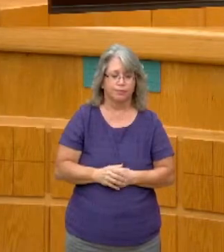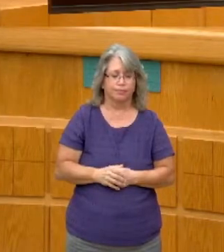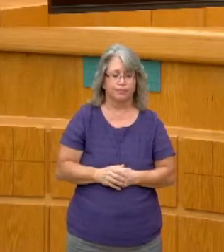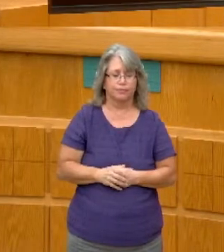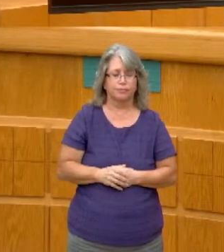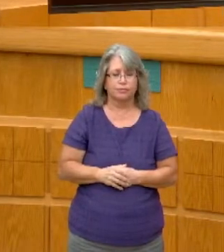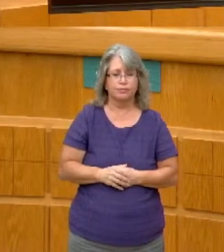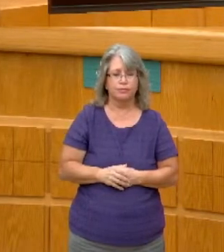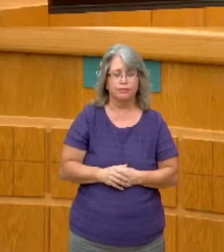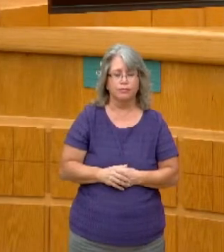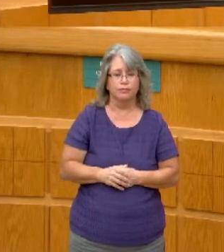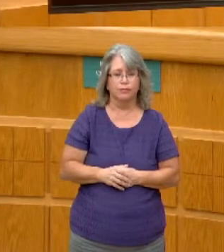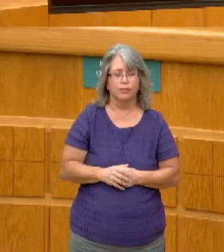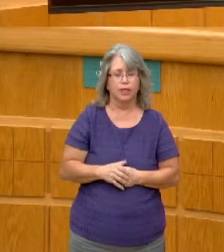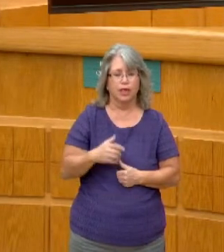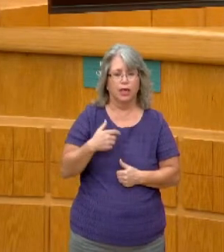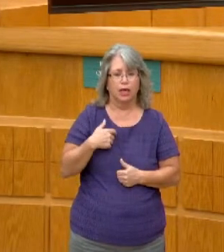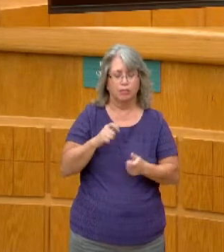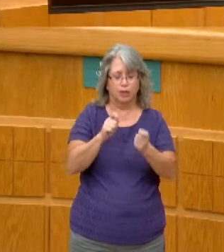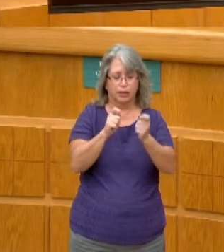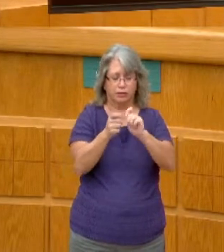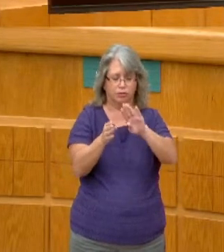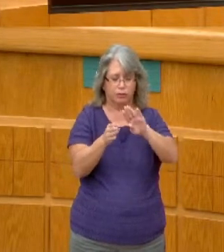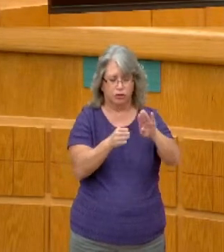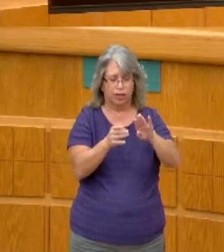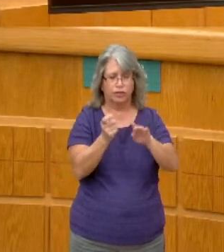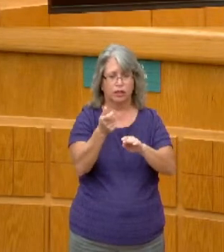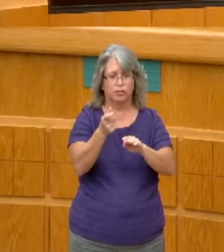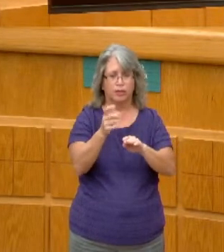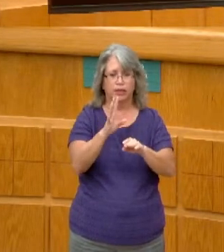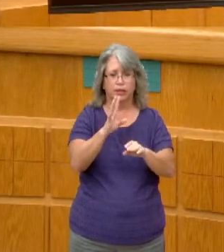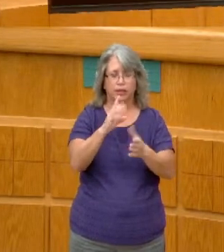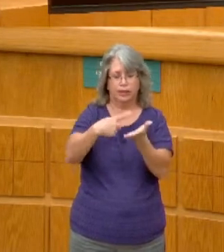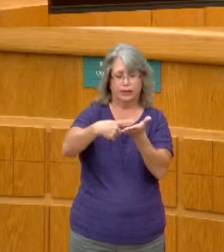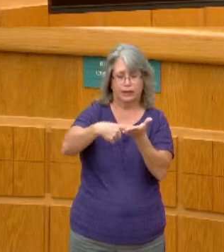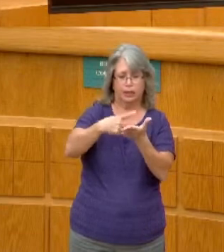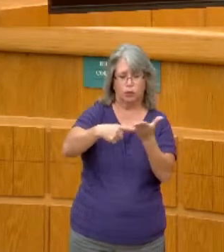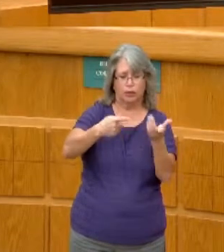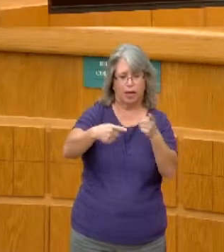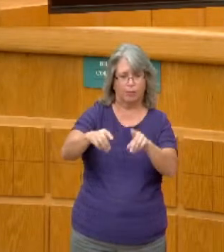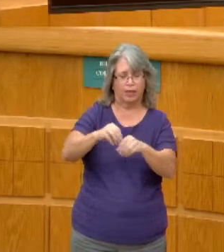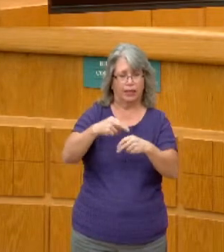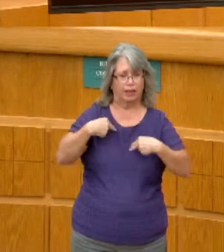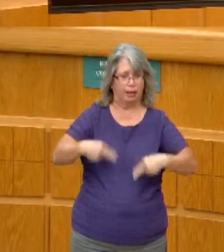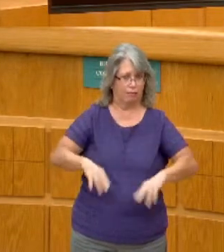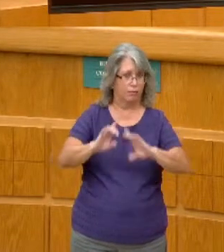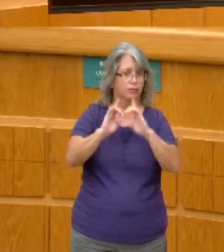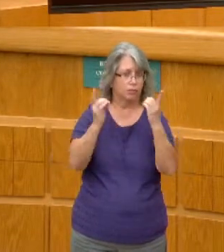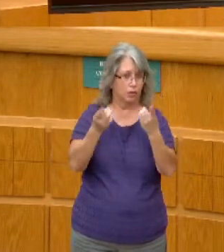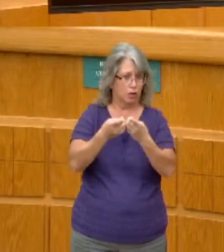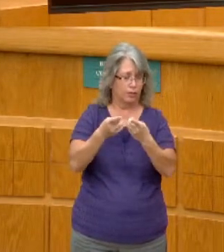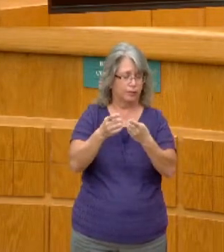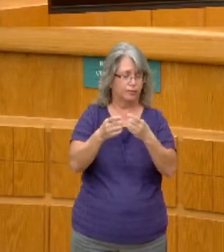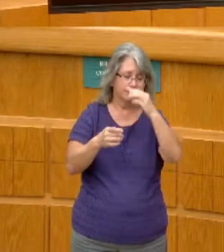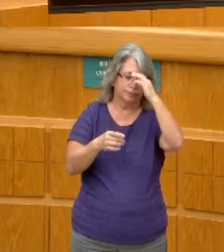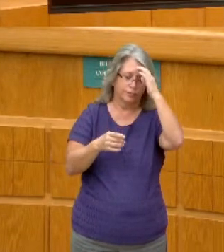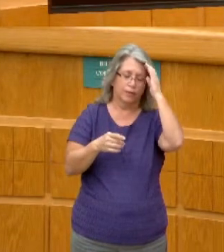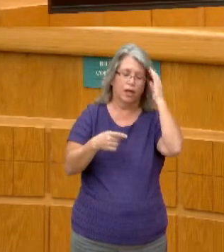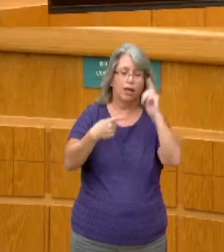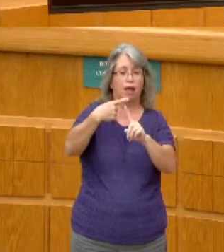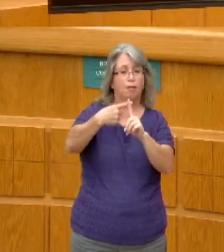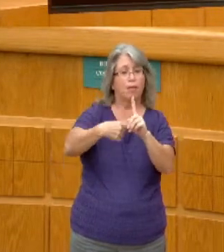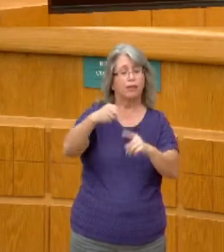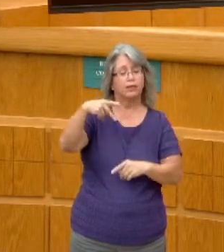I'm going to shift a little bit and talk about what's going on at the health district. So in the month of September alone, we have